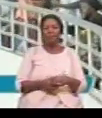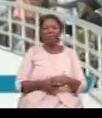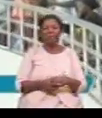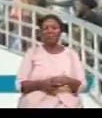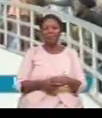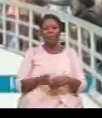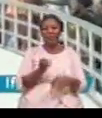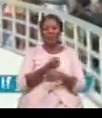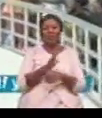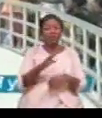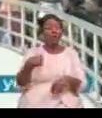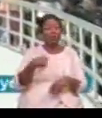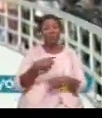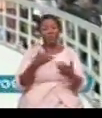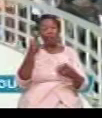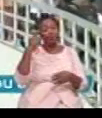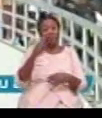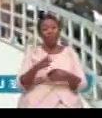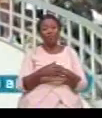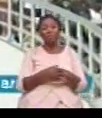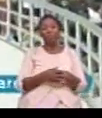Counselors, we are waiting for you. Once you are through,